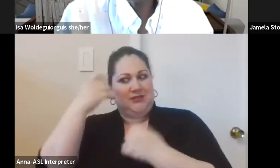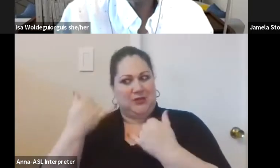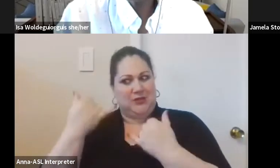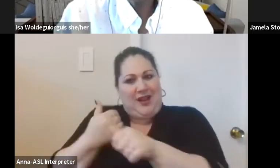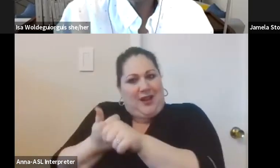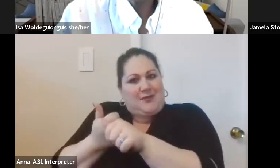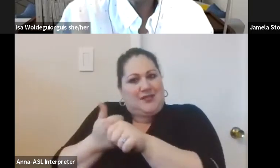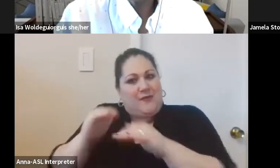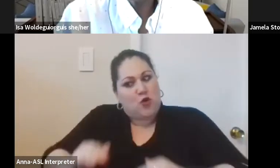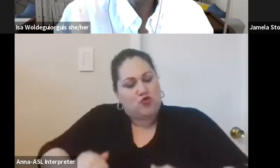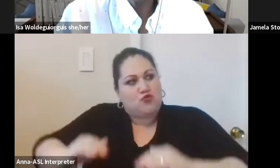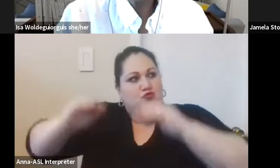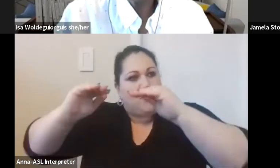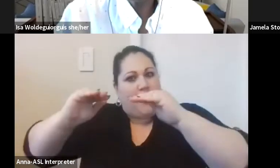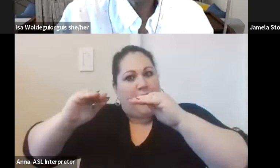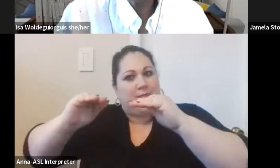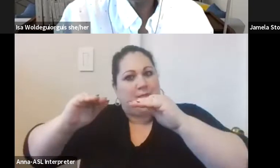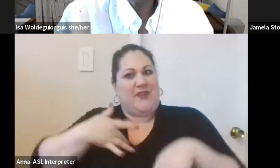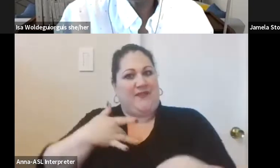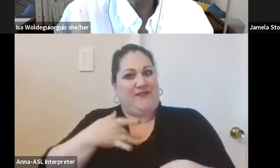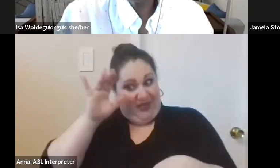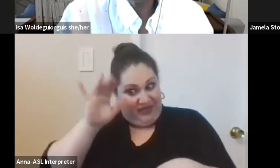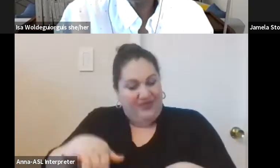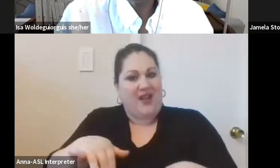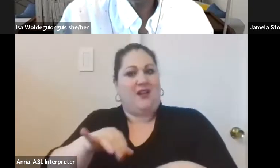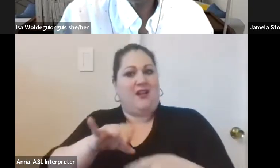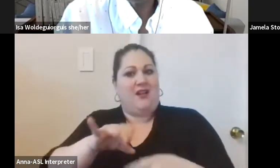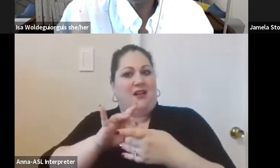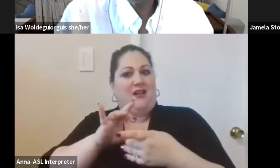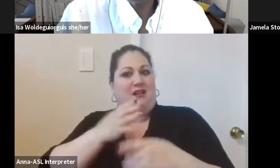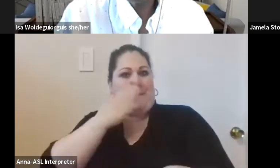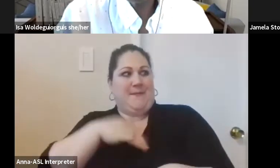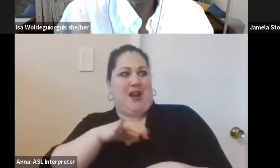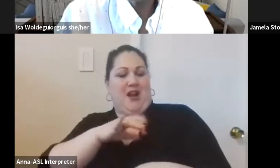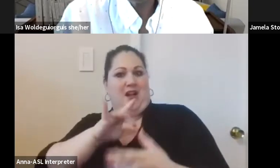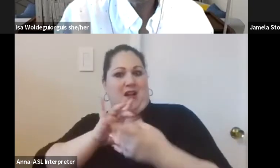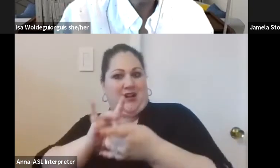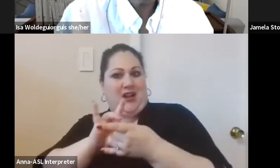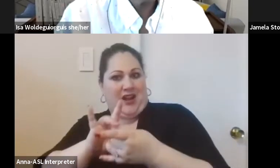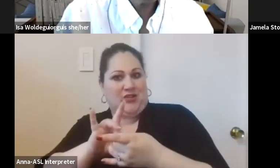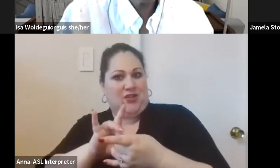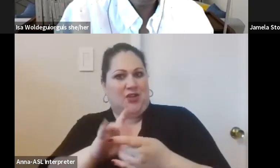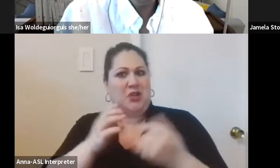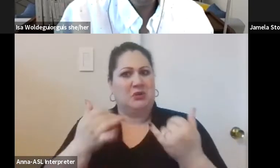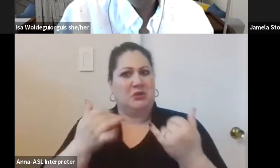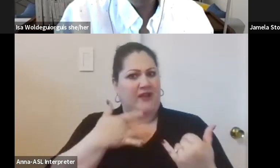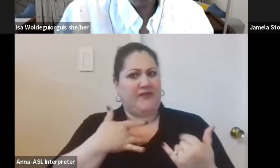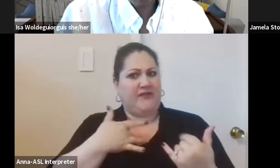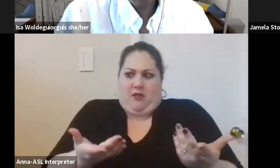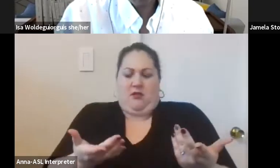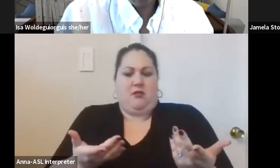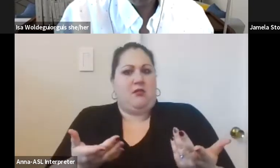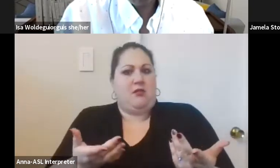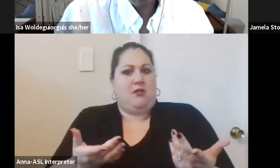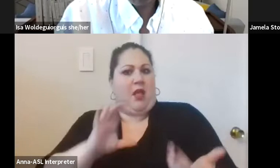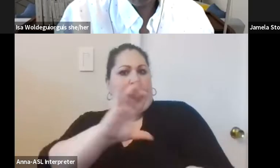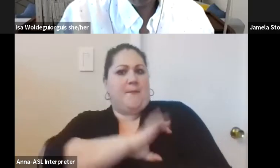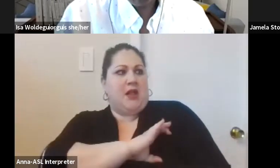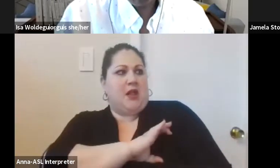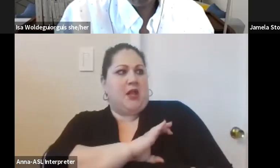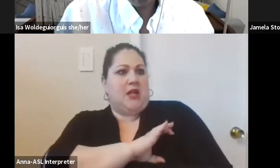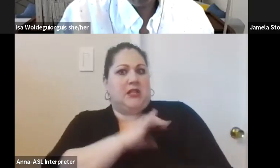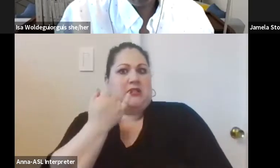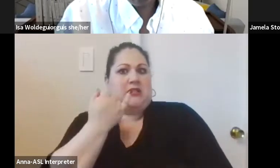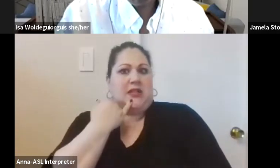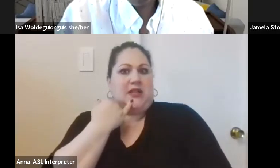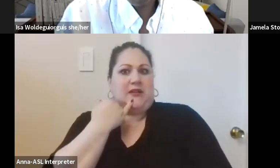in his head, very fearful of them. Absolutely. And God knows if he should run from the cops, what they do. Either they're ready to shoot him or arrest him,